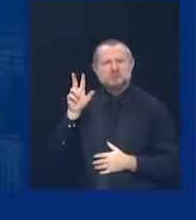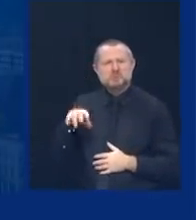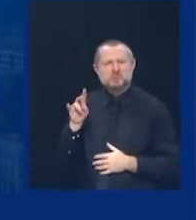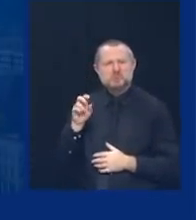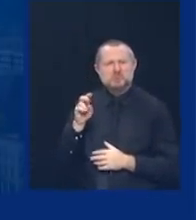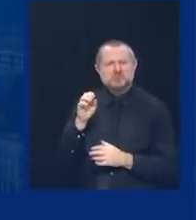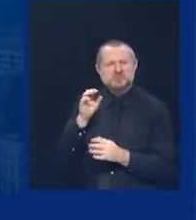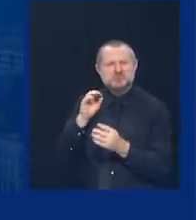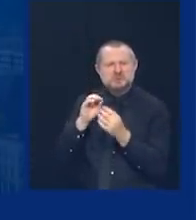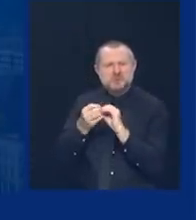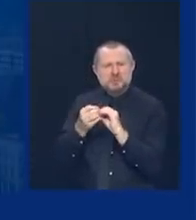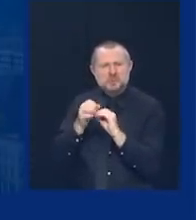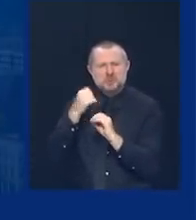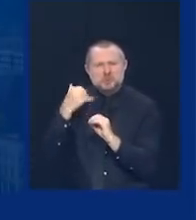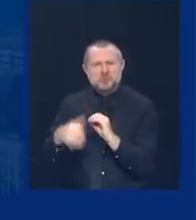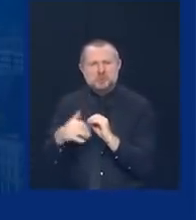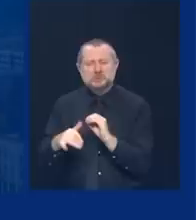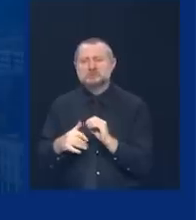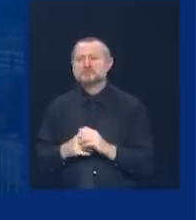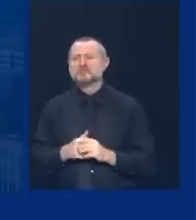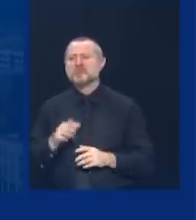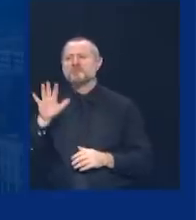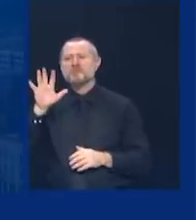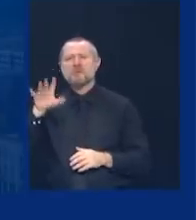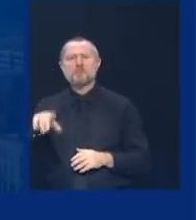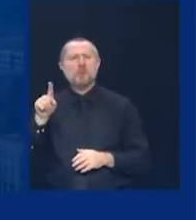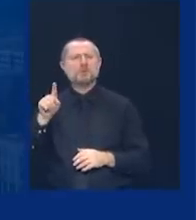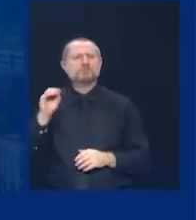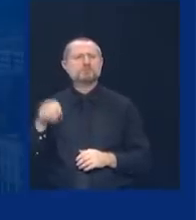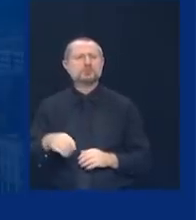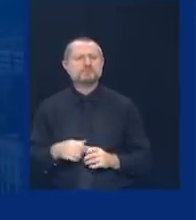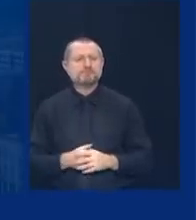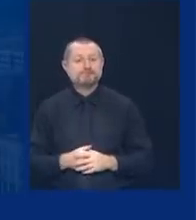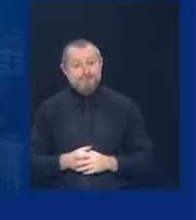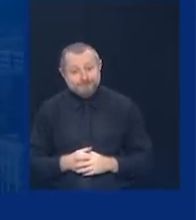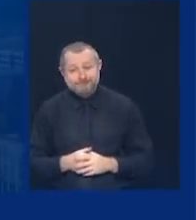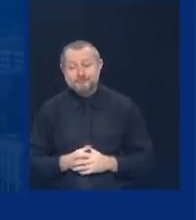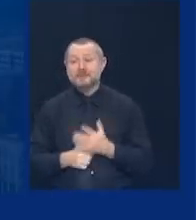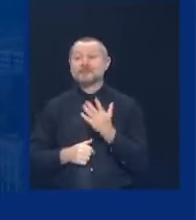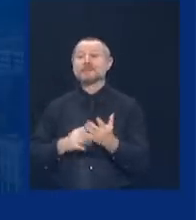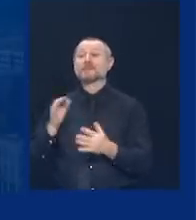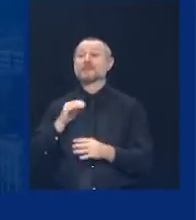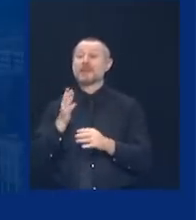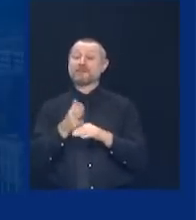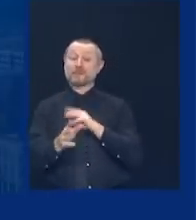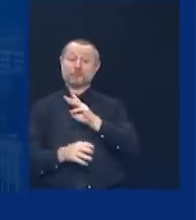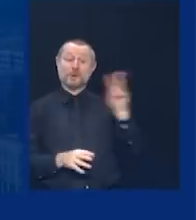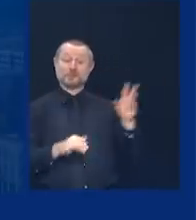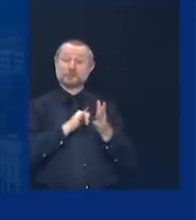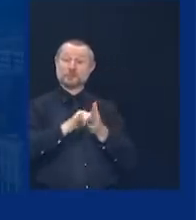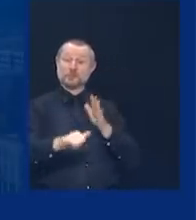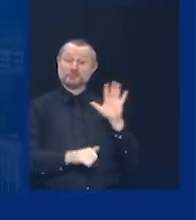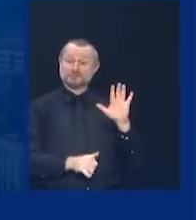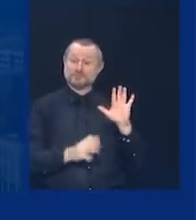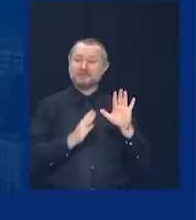Those are the regions. And after Western New York, Finger